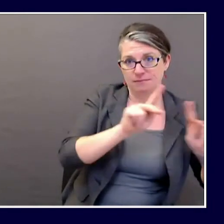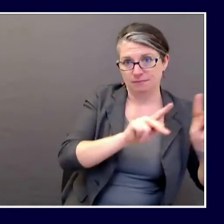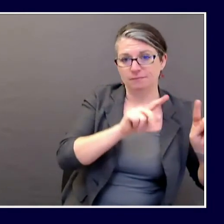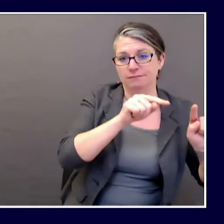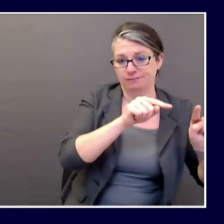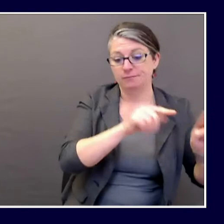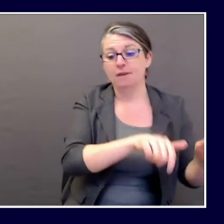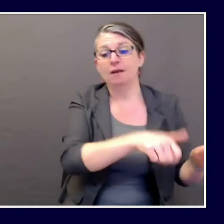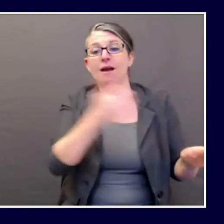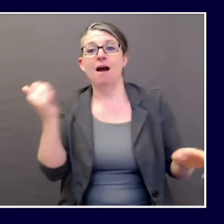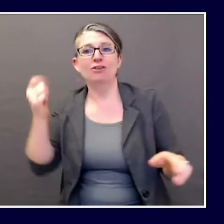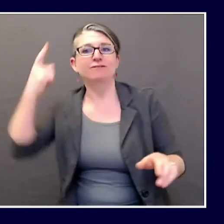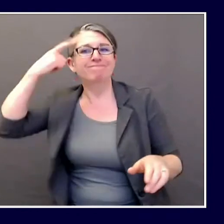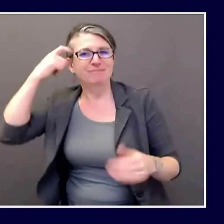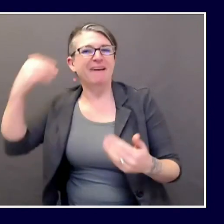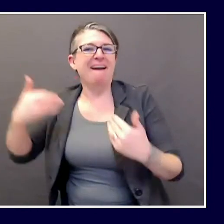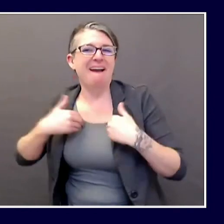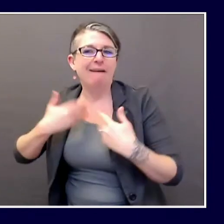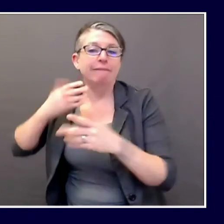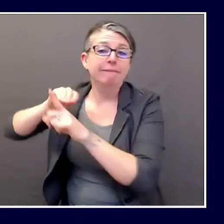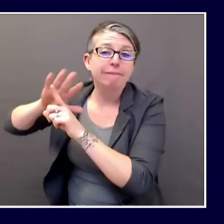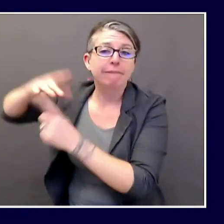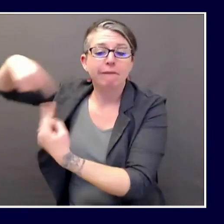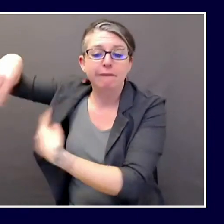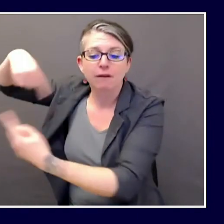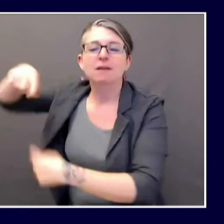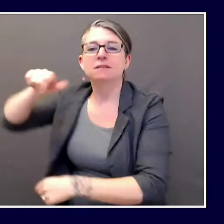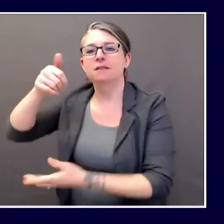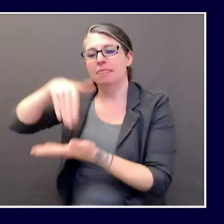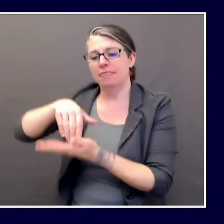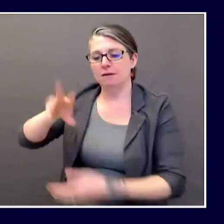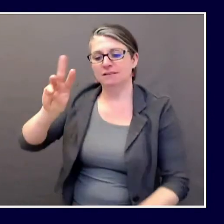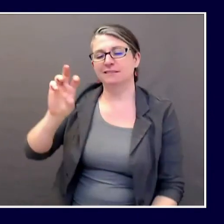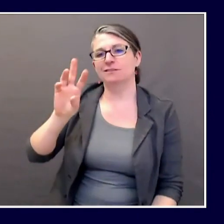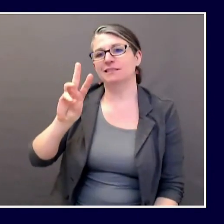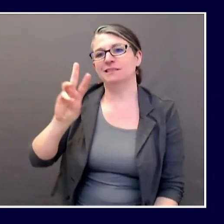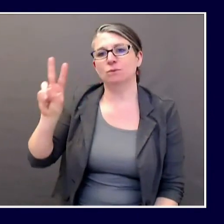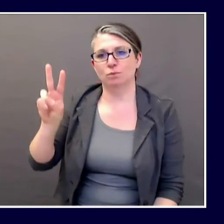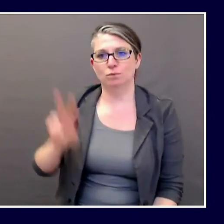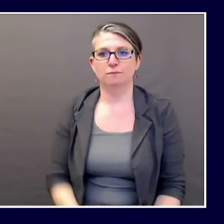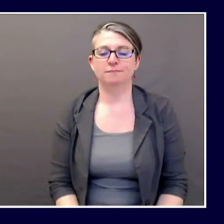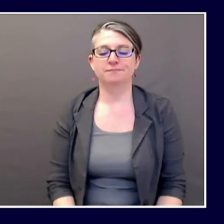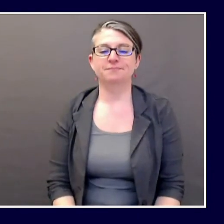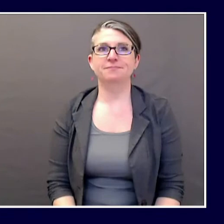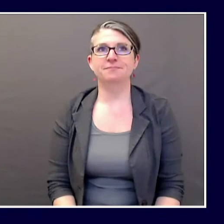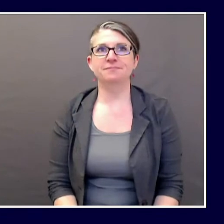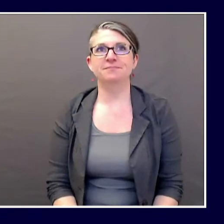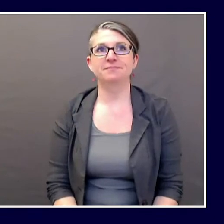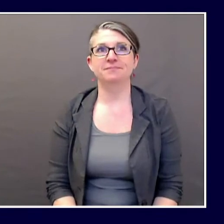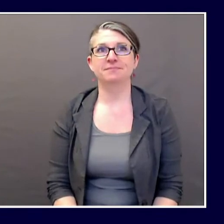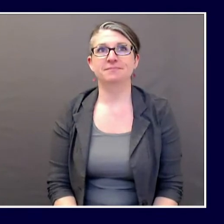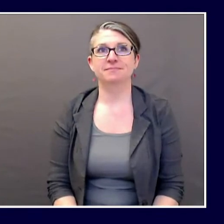10,662 are probable cases. Since we began work on the pandemic,